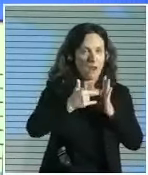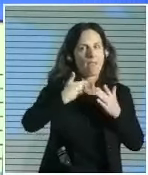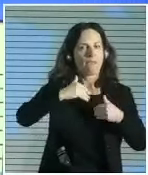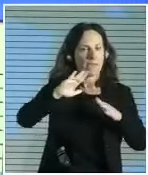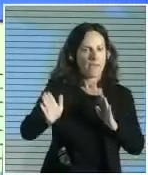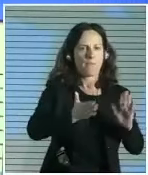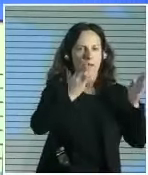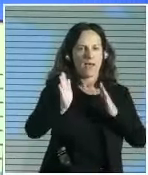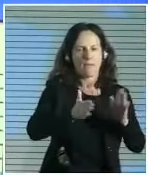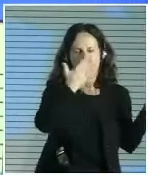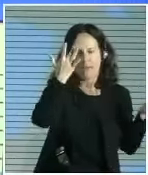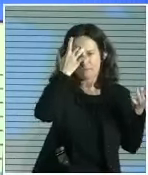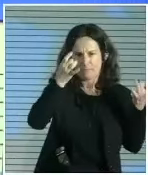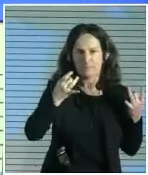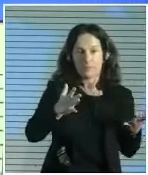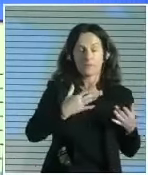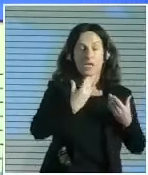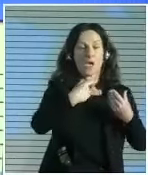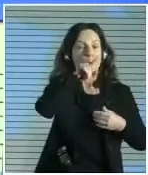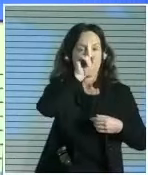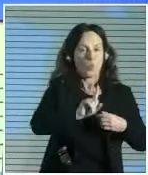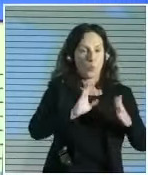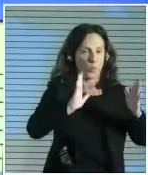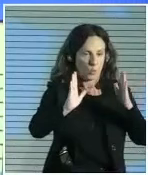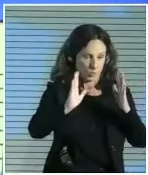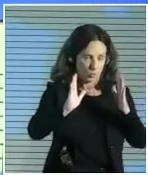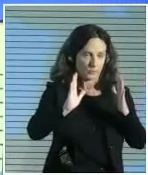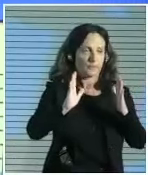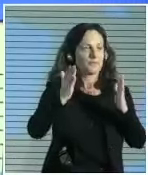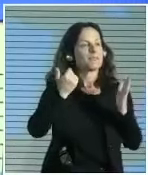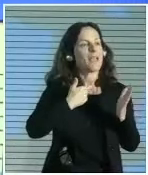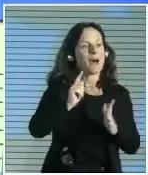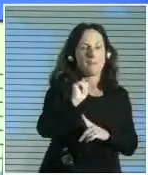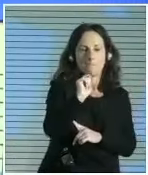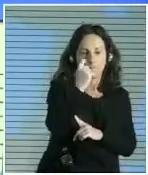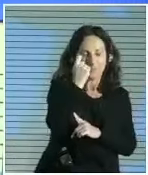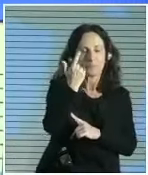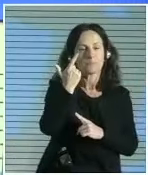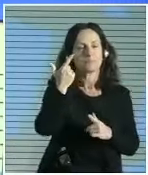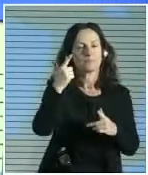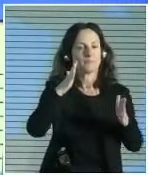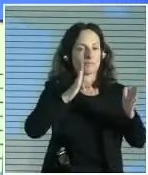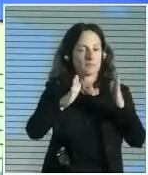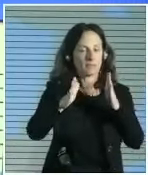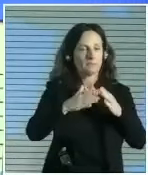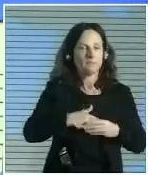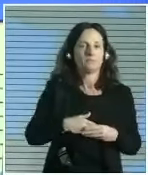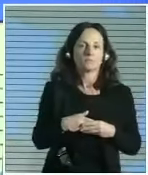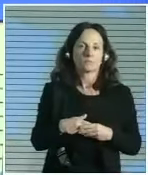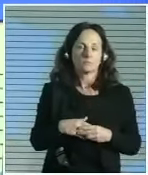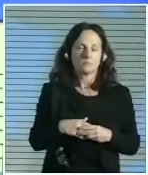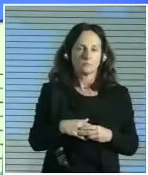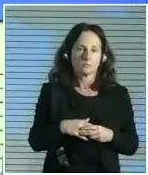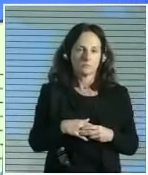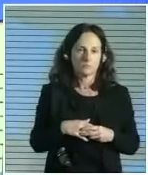footprint of the Canary Island destination in 2019 base year,